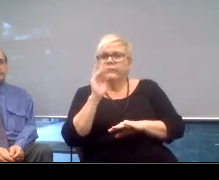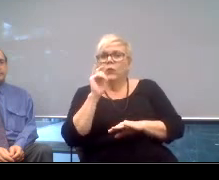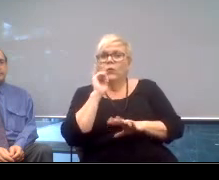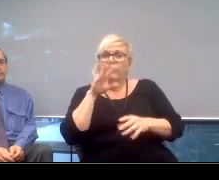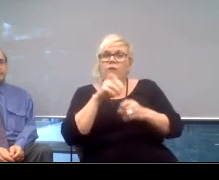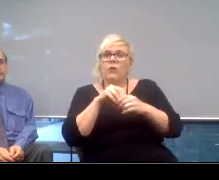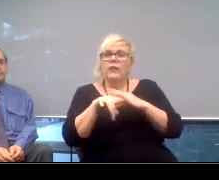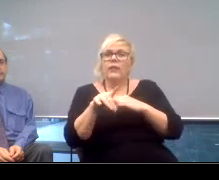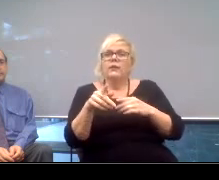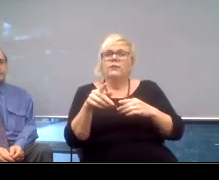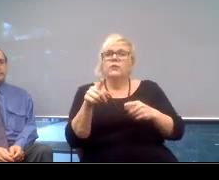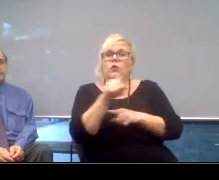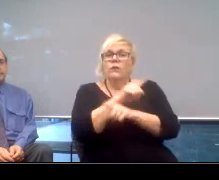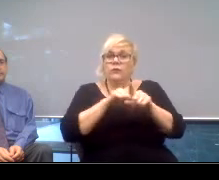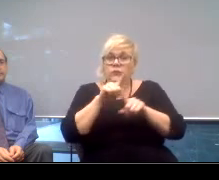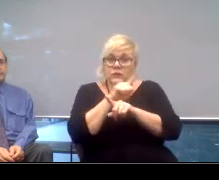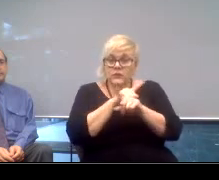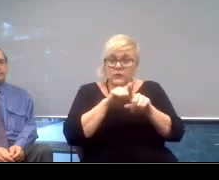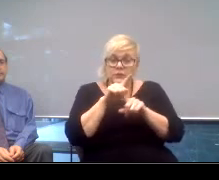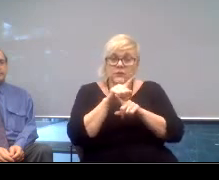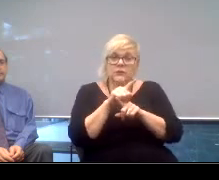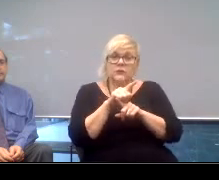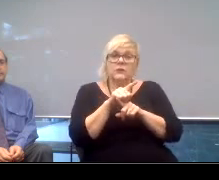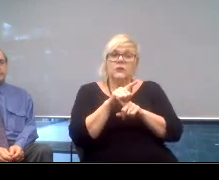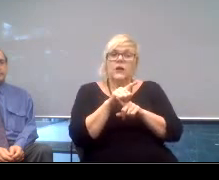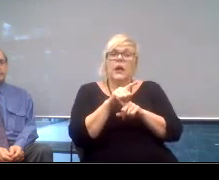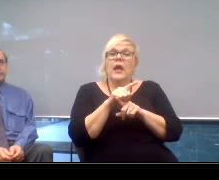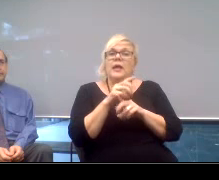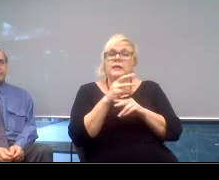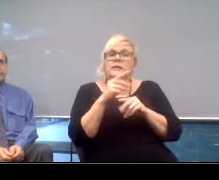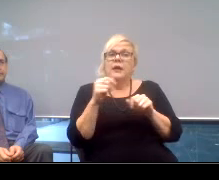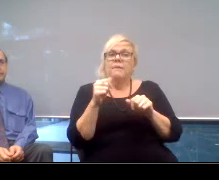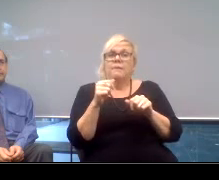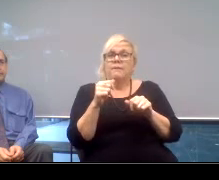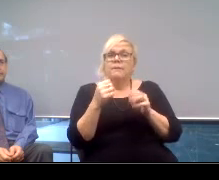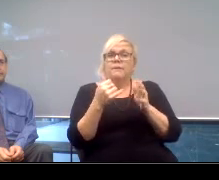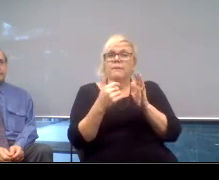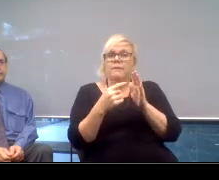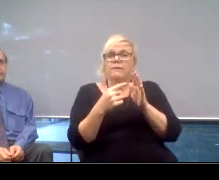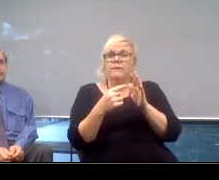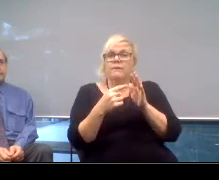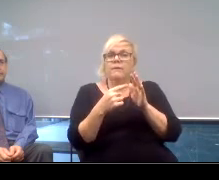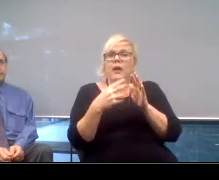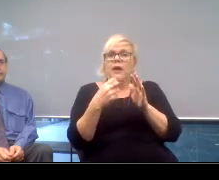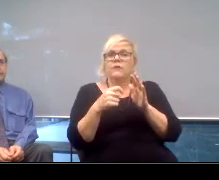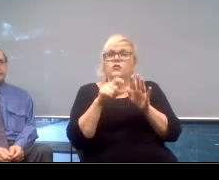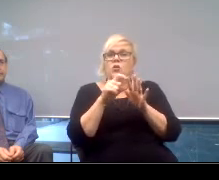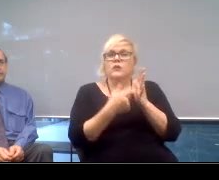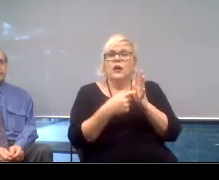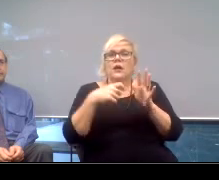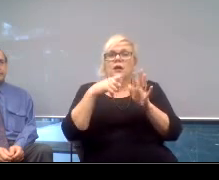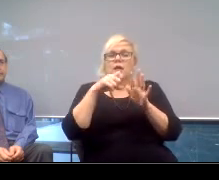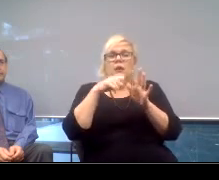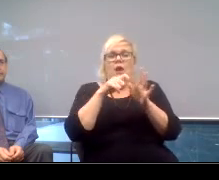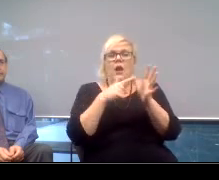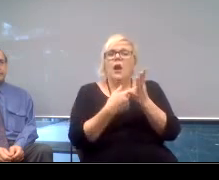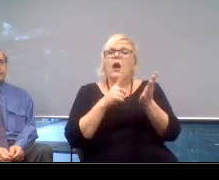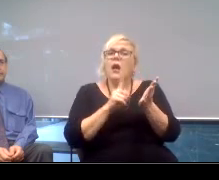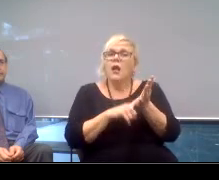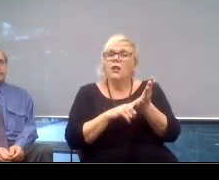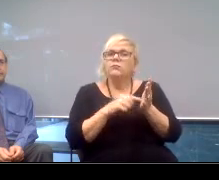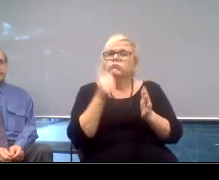to that session, as well as some national identities like Dr. Karl Krusniewski, and we'd